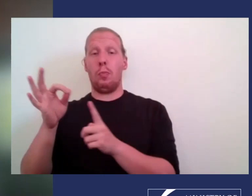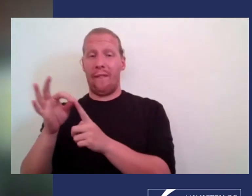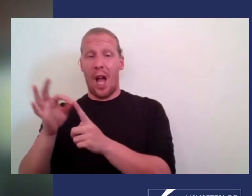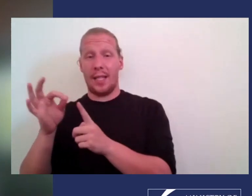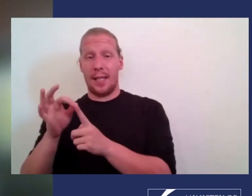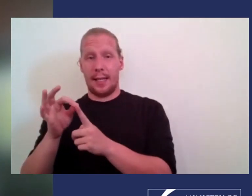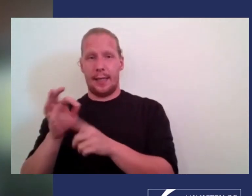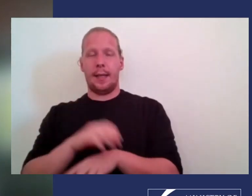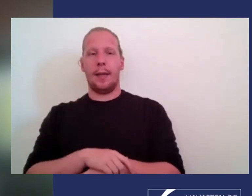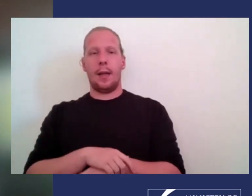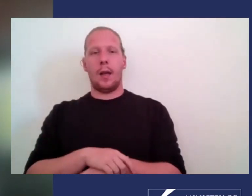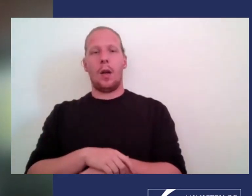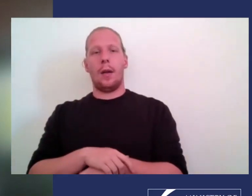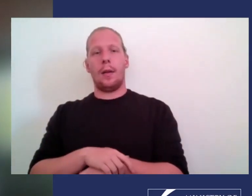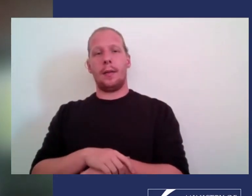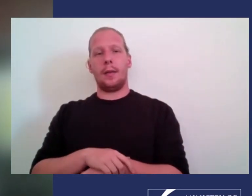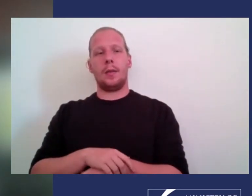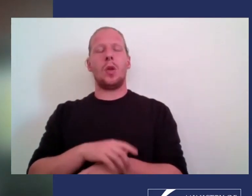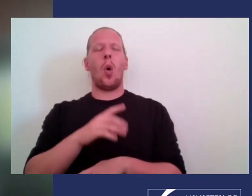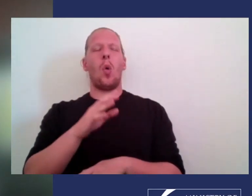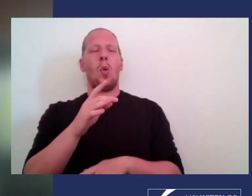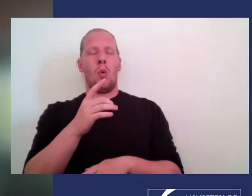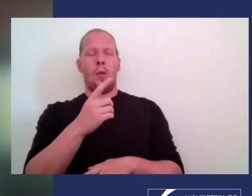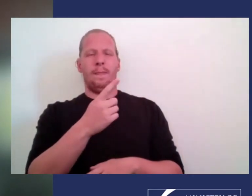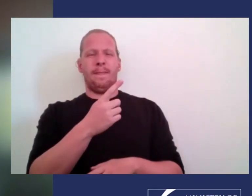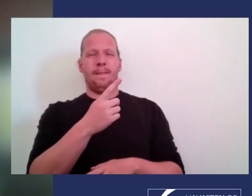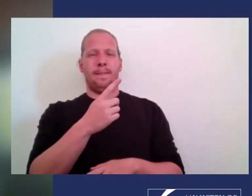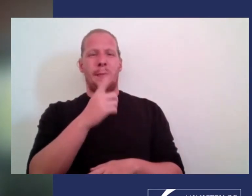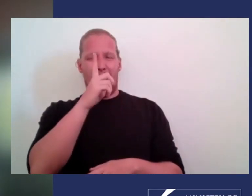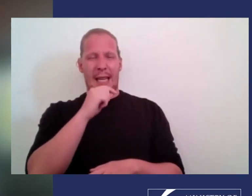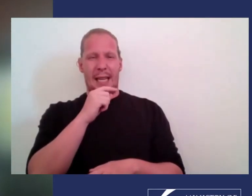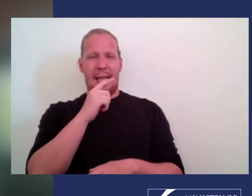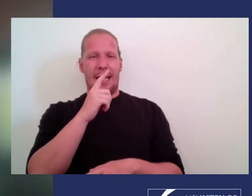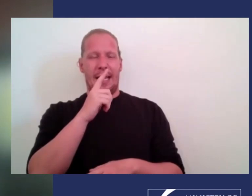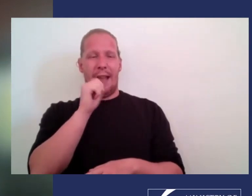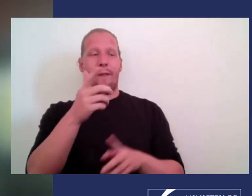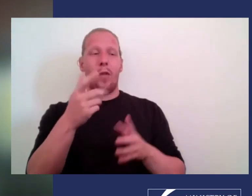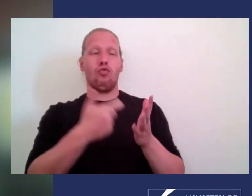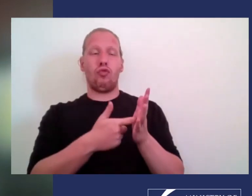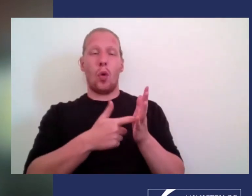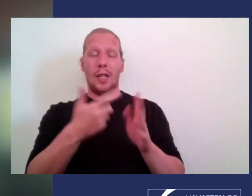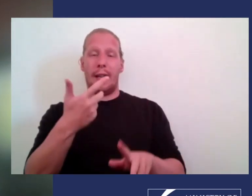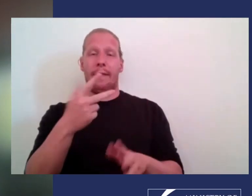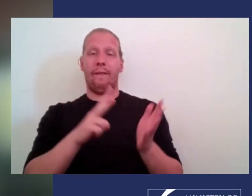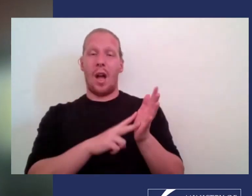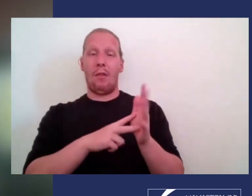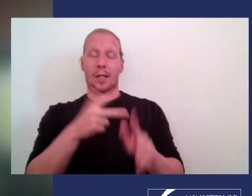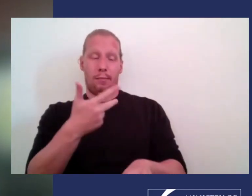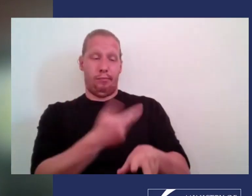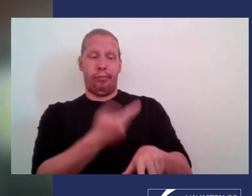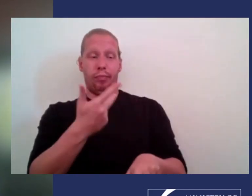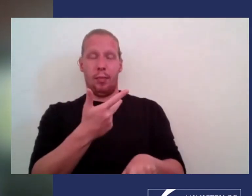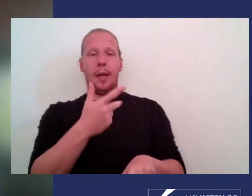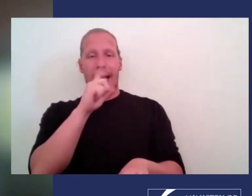called interception, which is a serious condition involving the bowel. So if you compare the risk profile